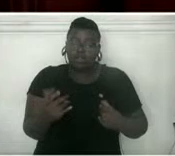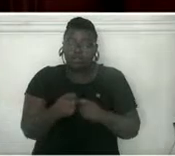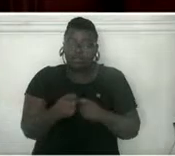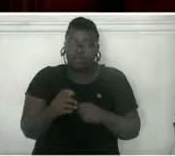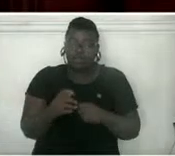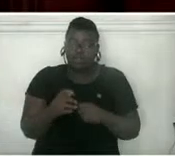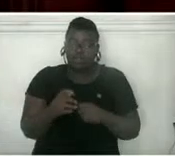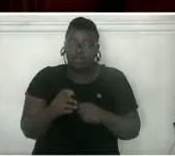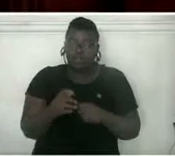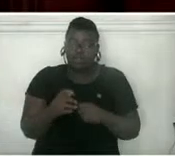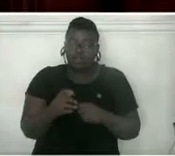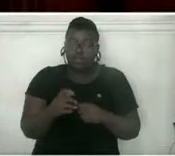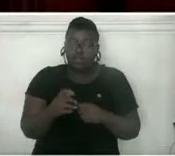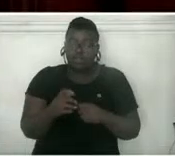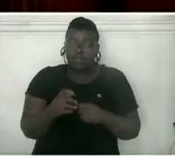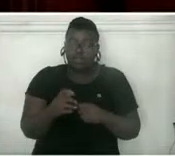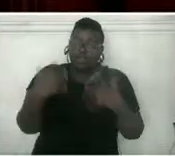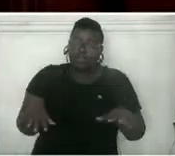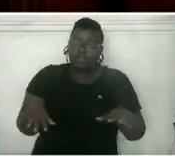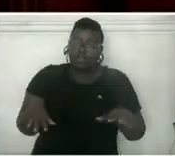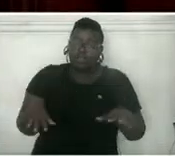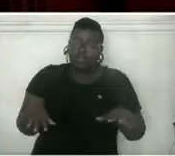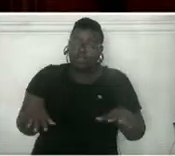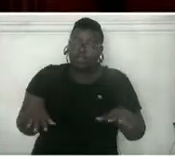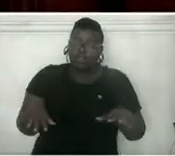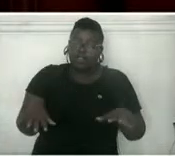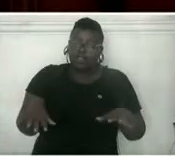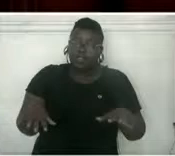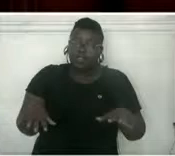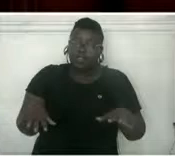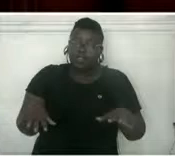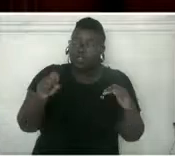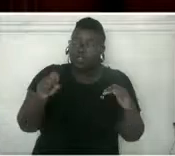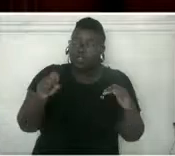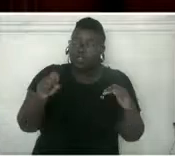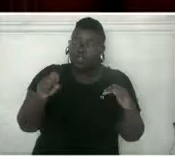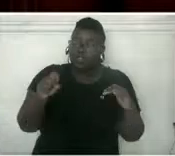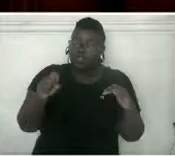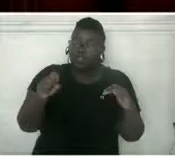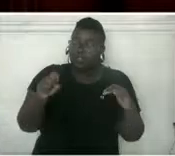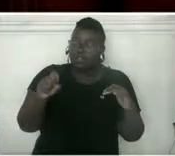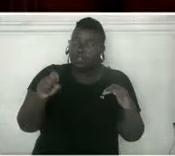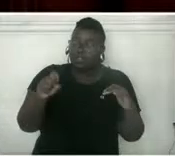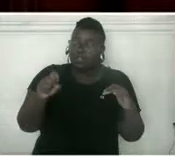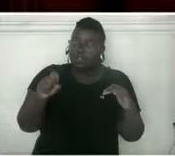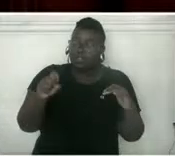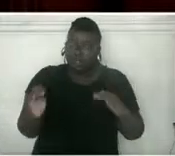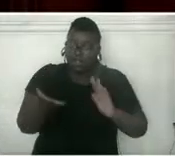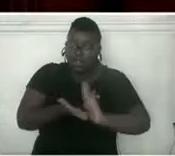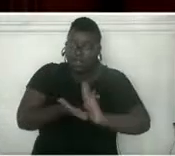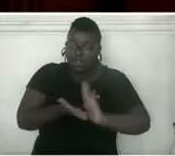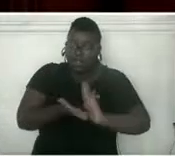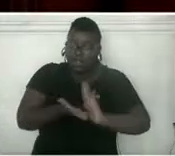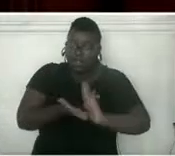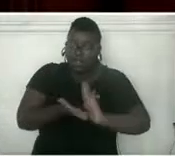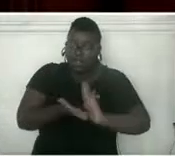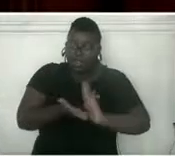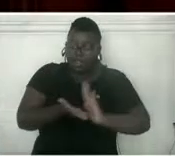completed phase 1 of East Tebe revitalization. This phase included an upgrade of